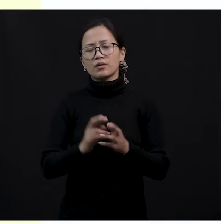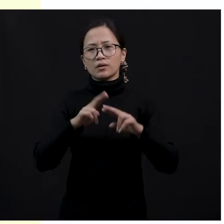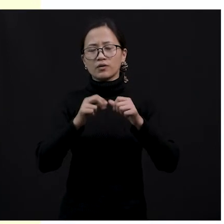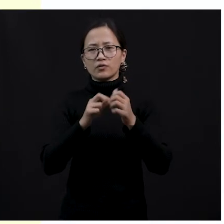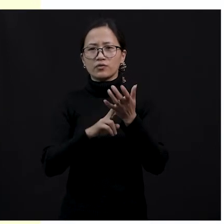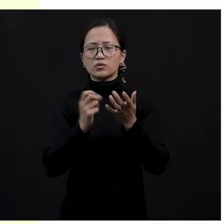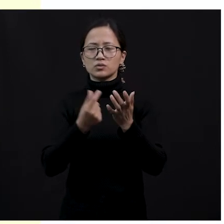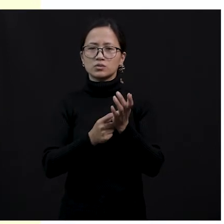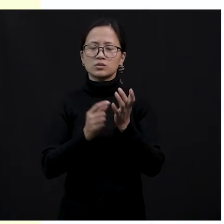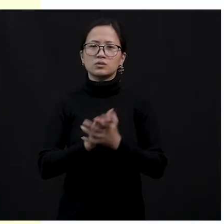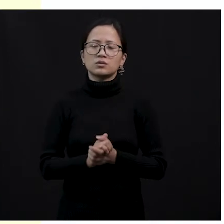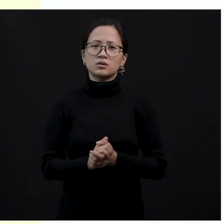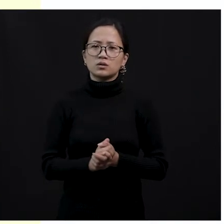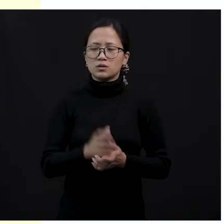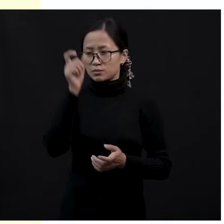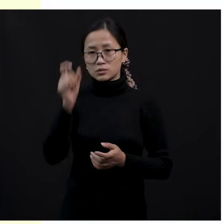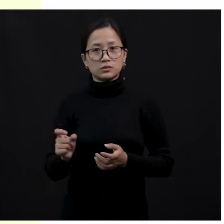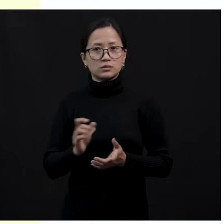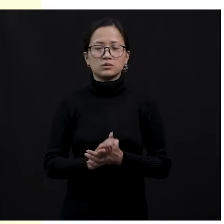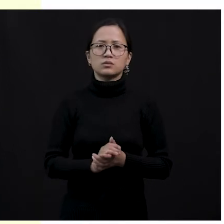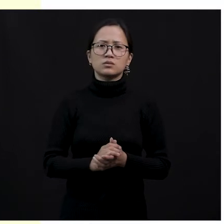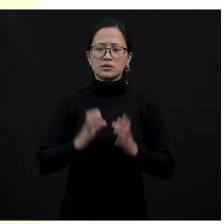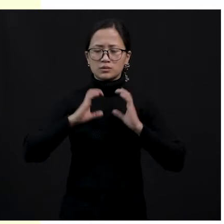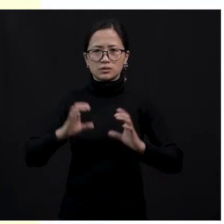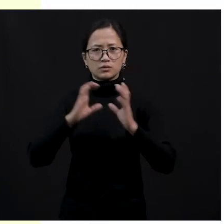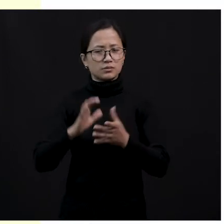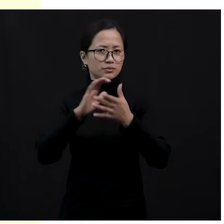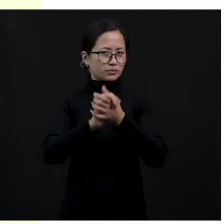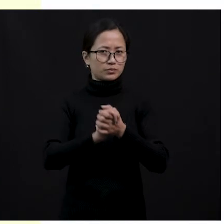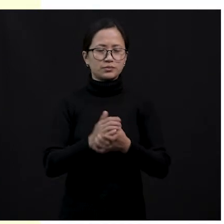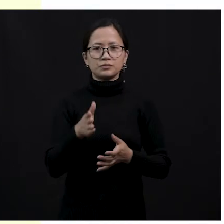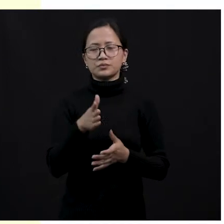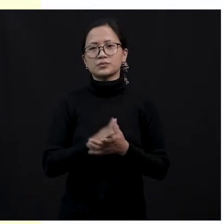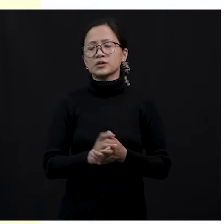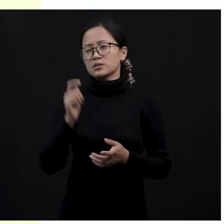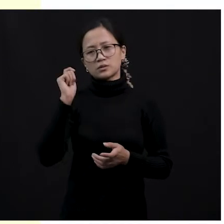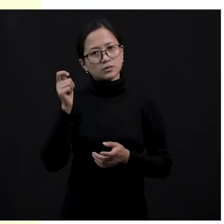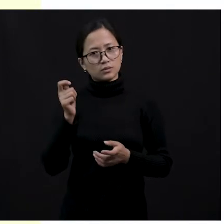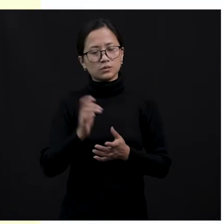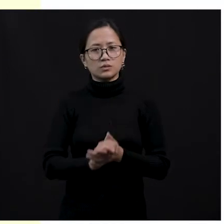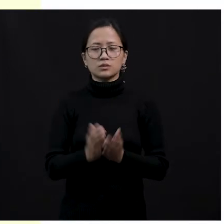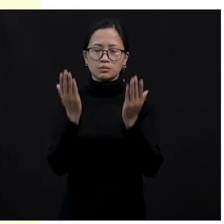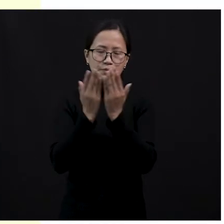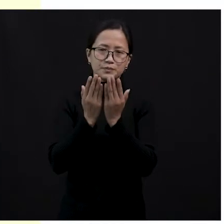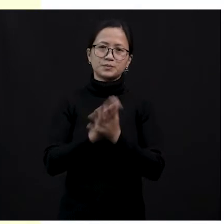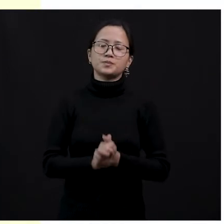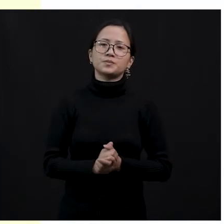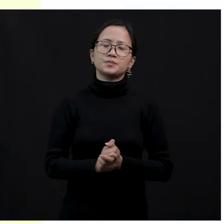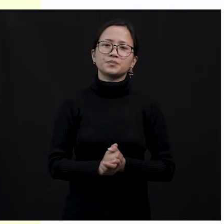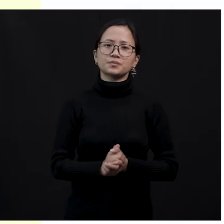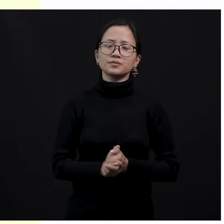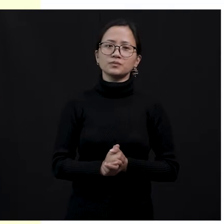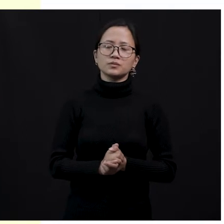favors to him, Bepin Babu is a person who never cares much about friendship except his work and his books. So this